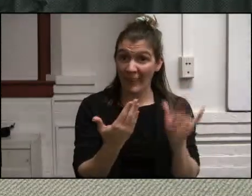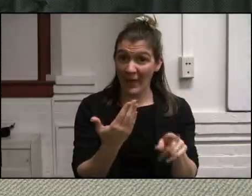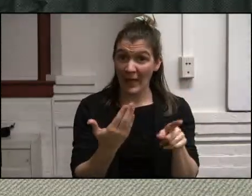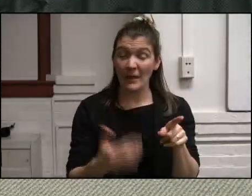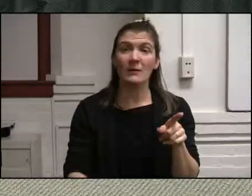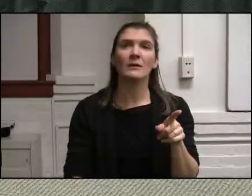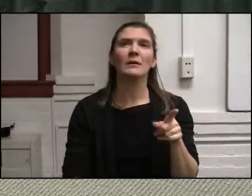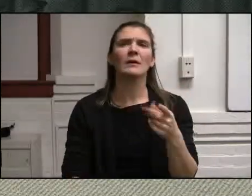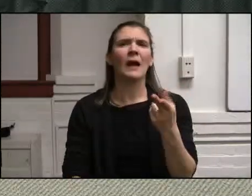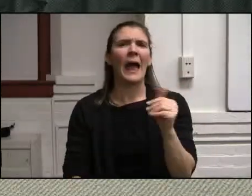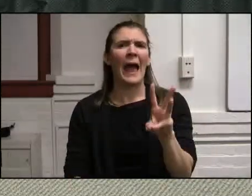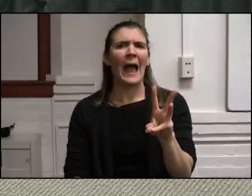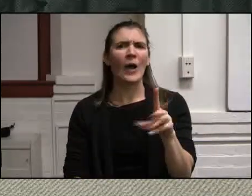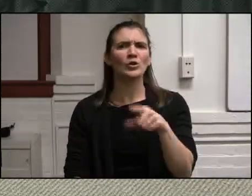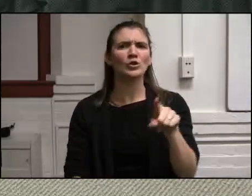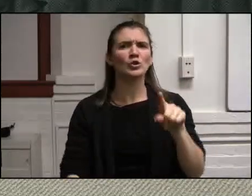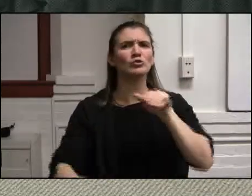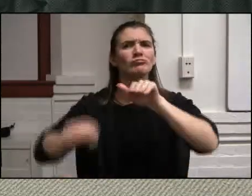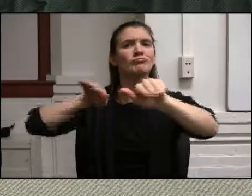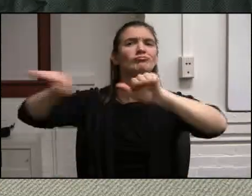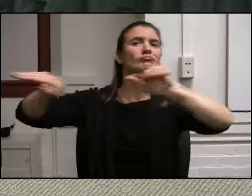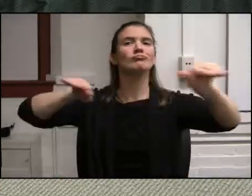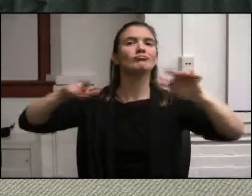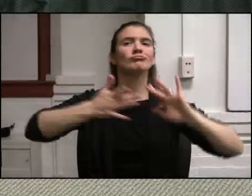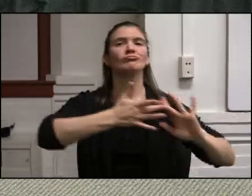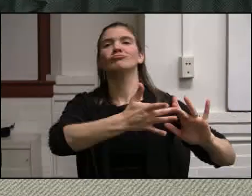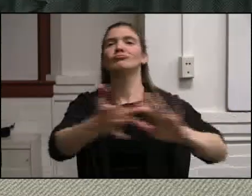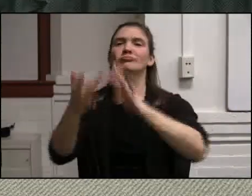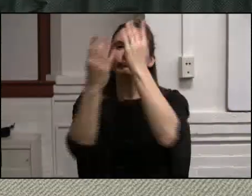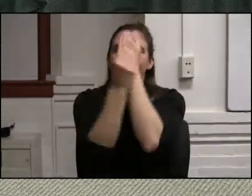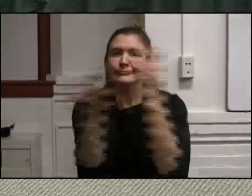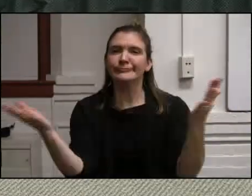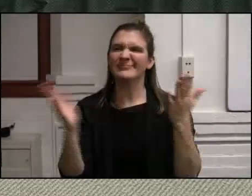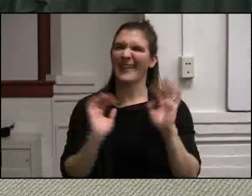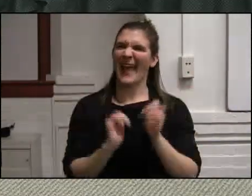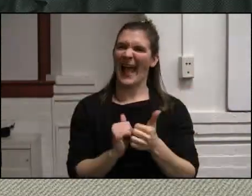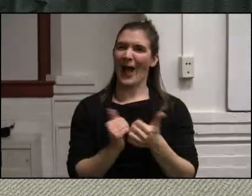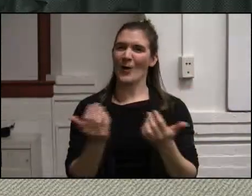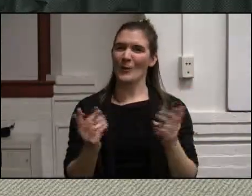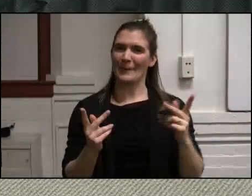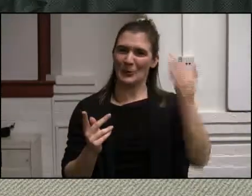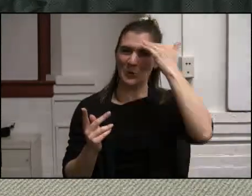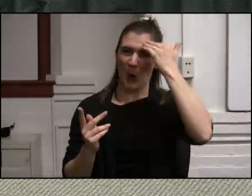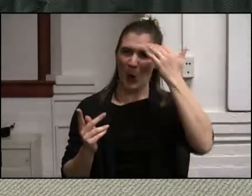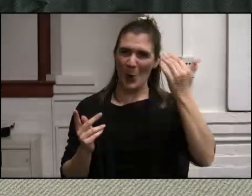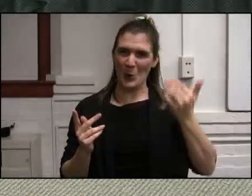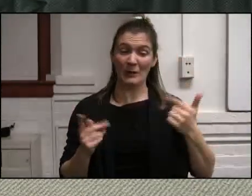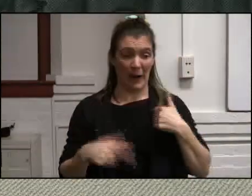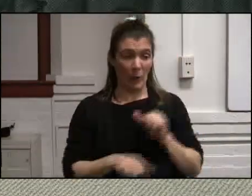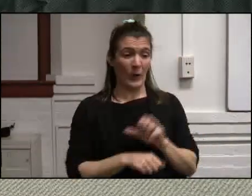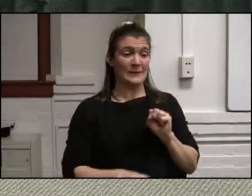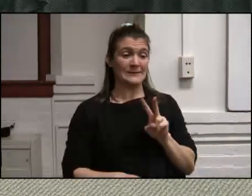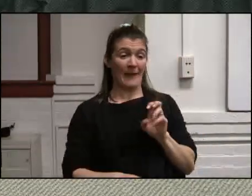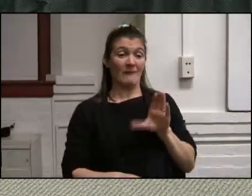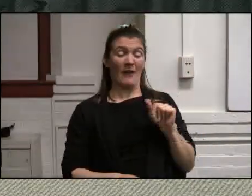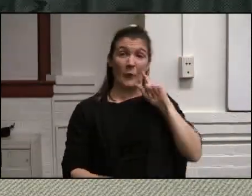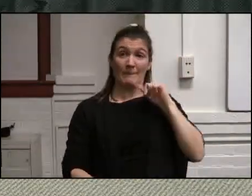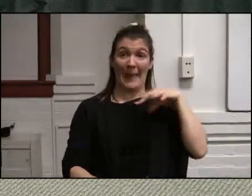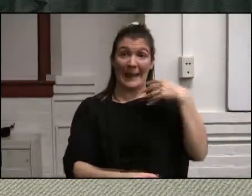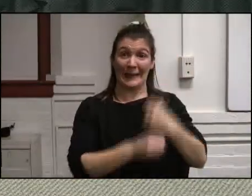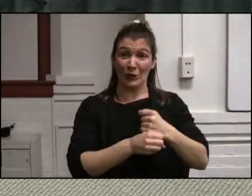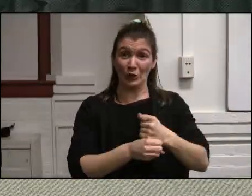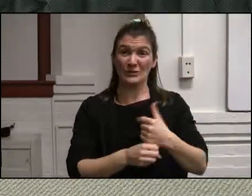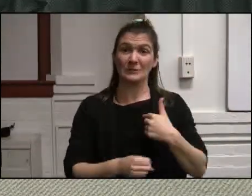How do you guys do outreach for that program? You know, it seems like I work at SEVCA part-time and I have a little